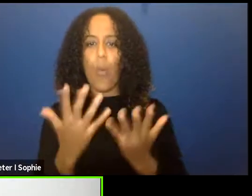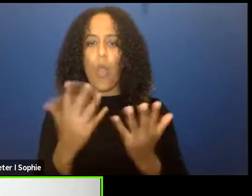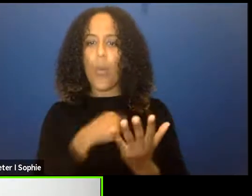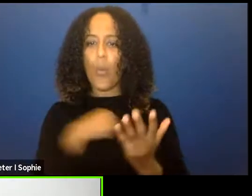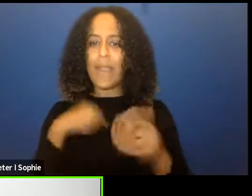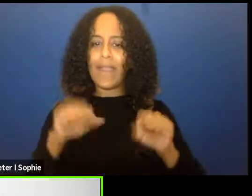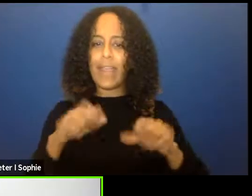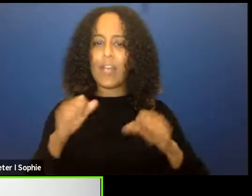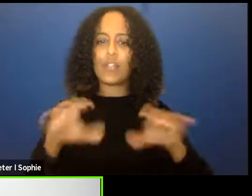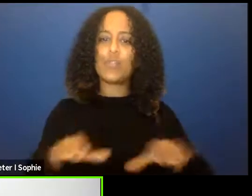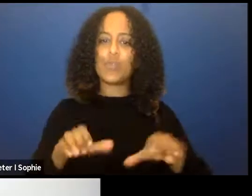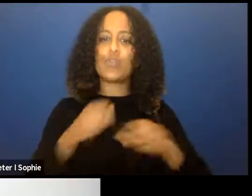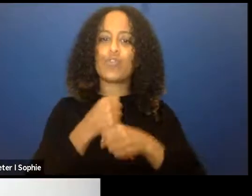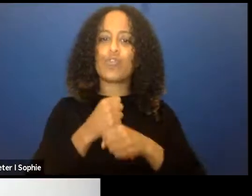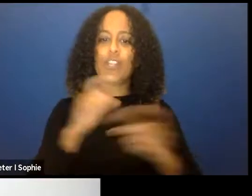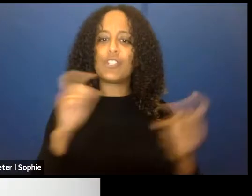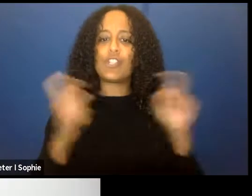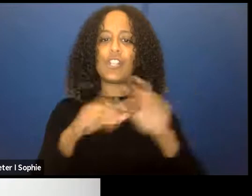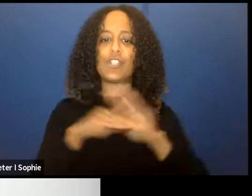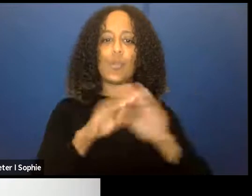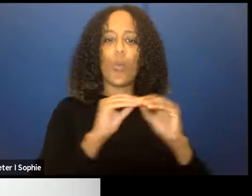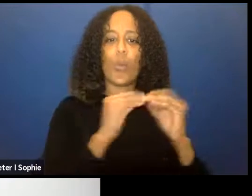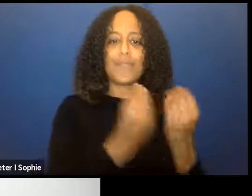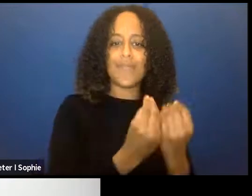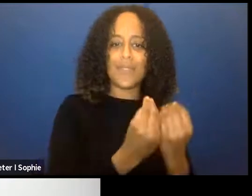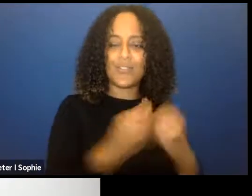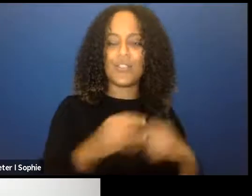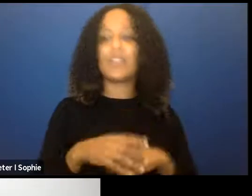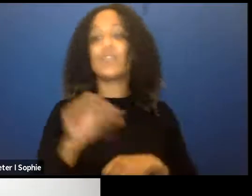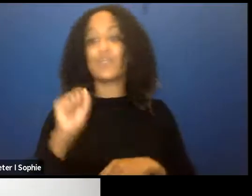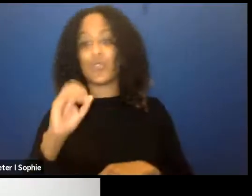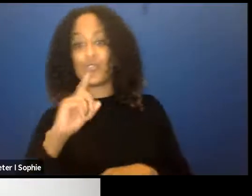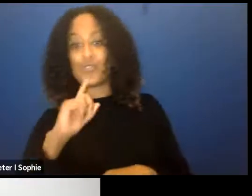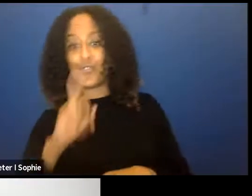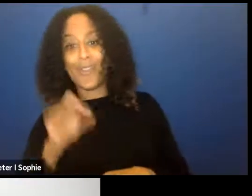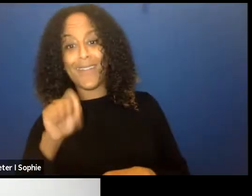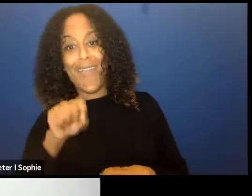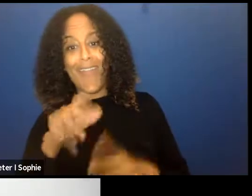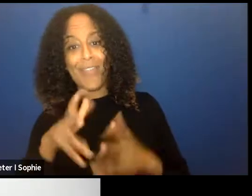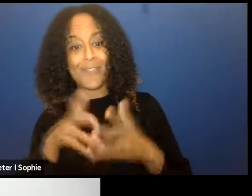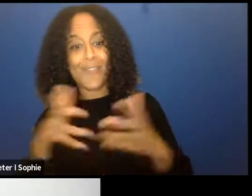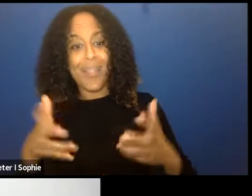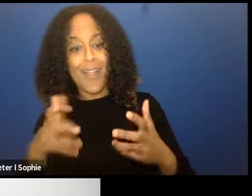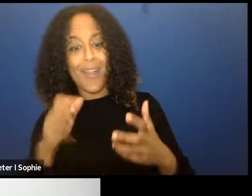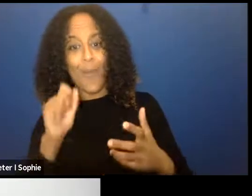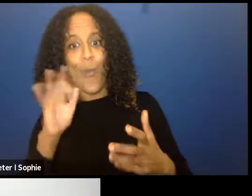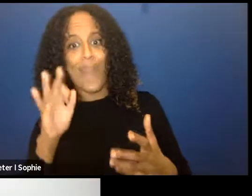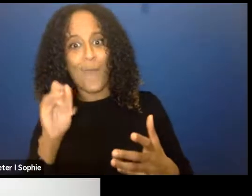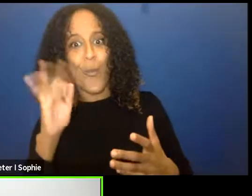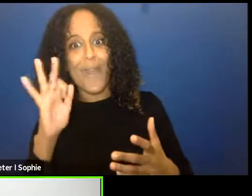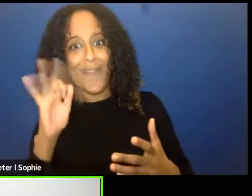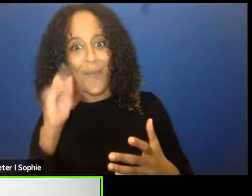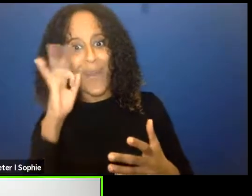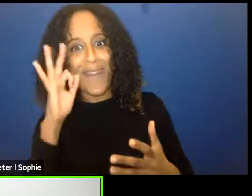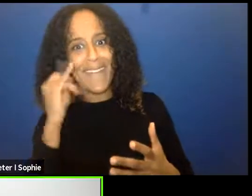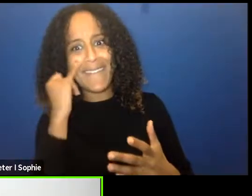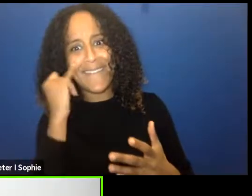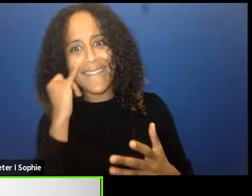our organizations. Sure. Yeah. I think there's a lot of what ifs that could have